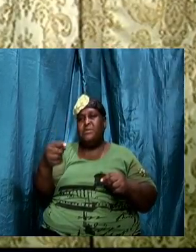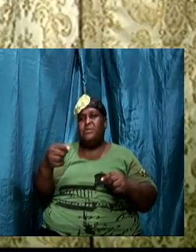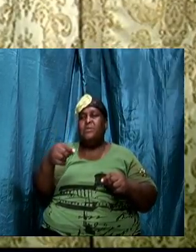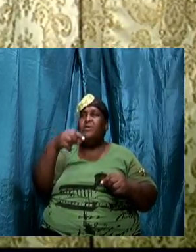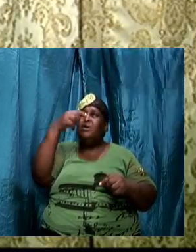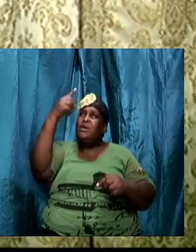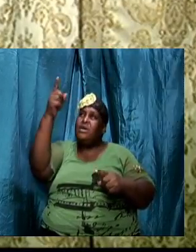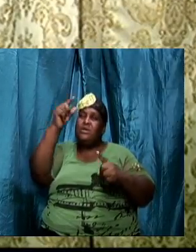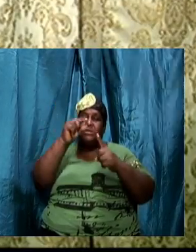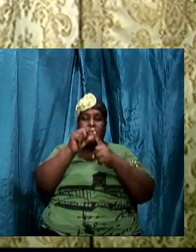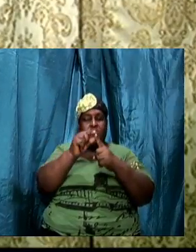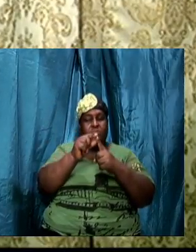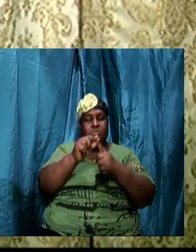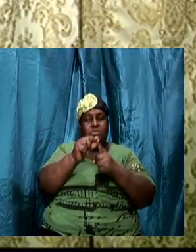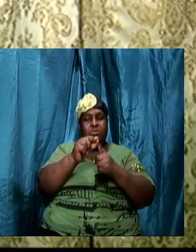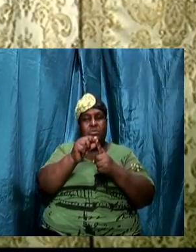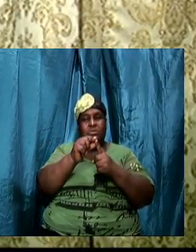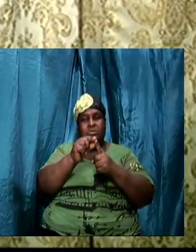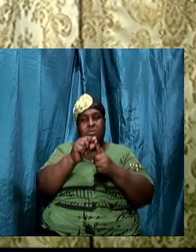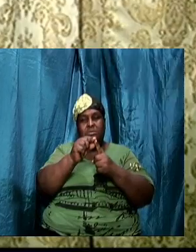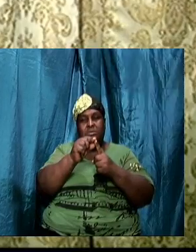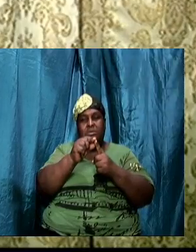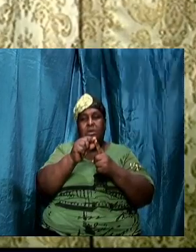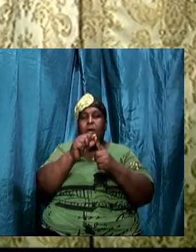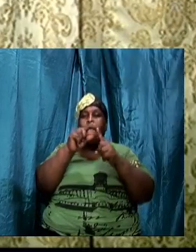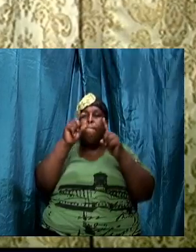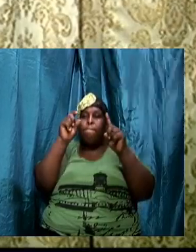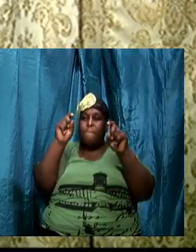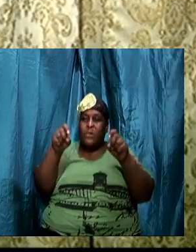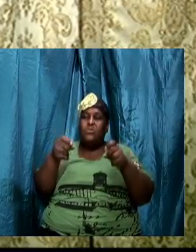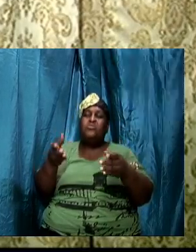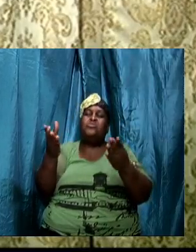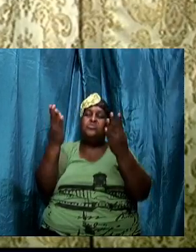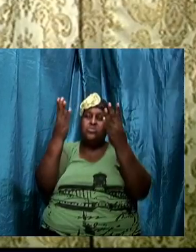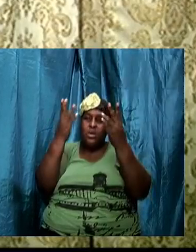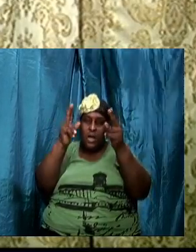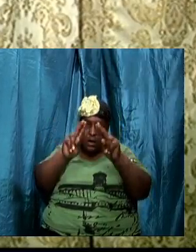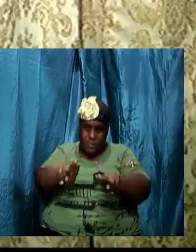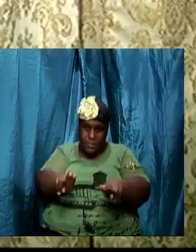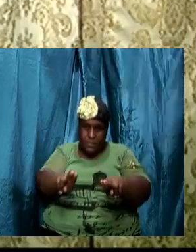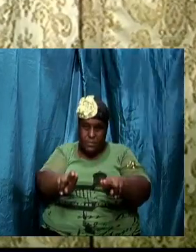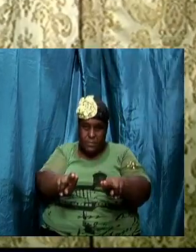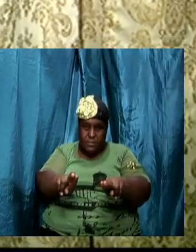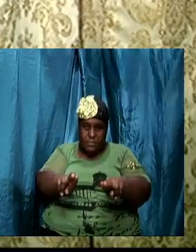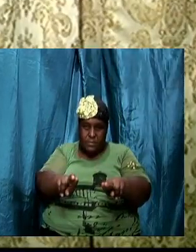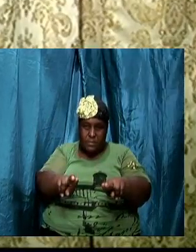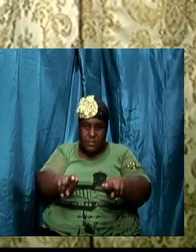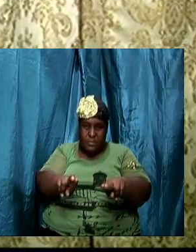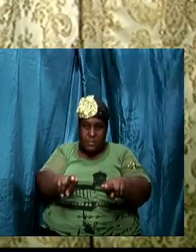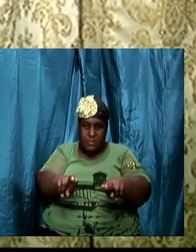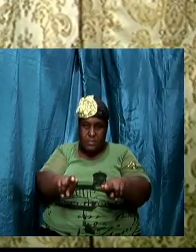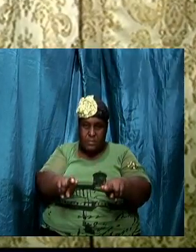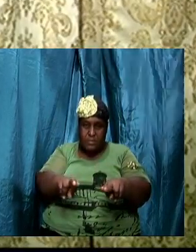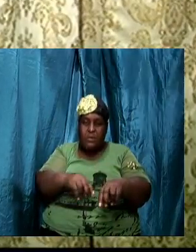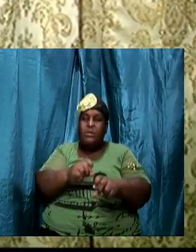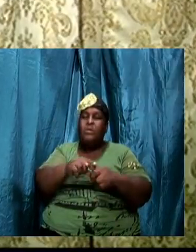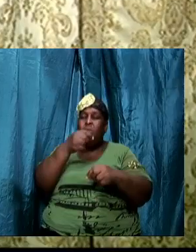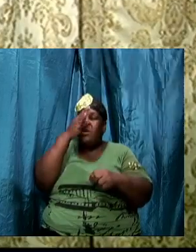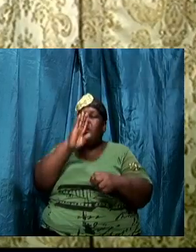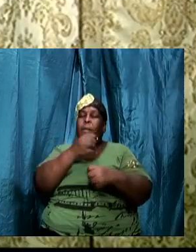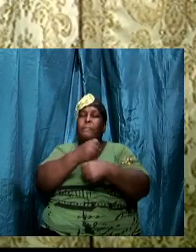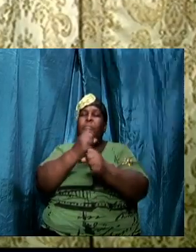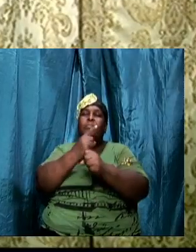His word must come to pass. When God makes a